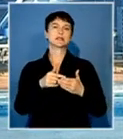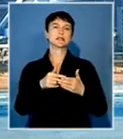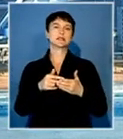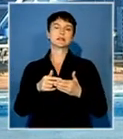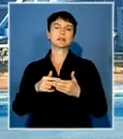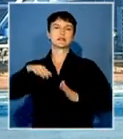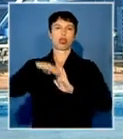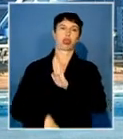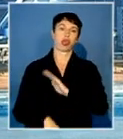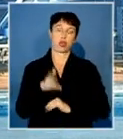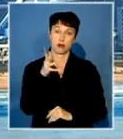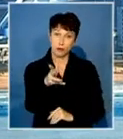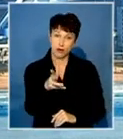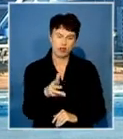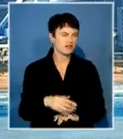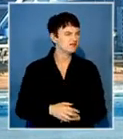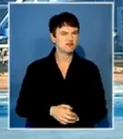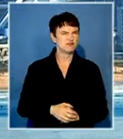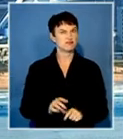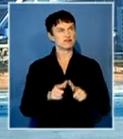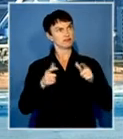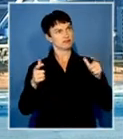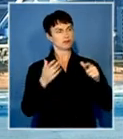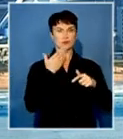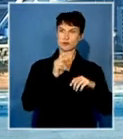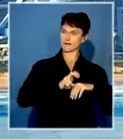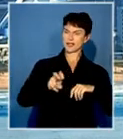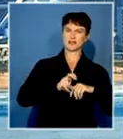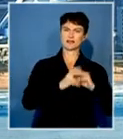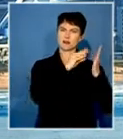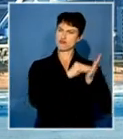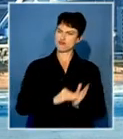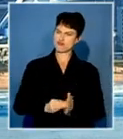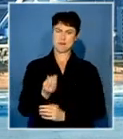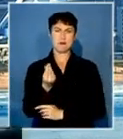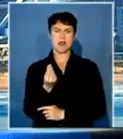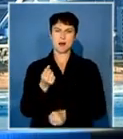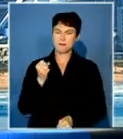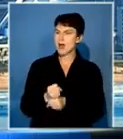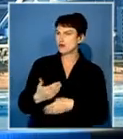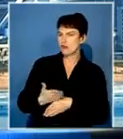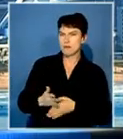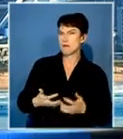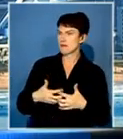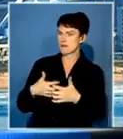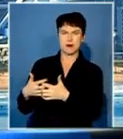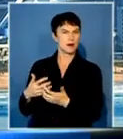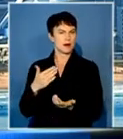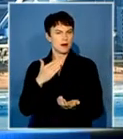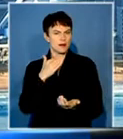provided for ordinary, significant investors that come in here, bring money in here, create jobs, and engage